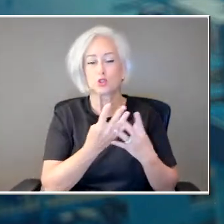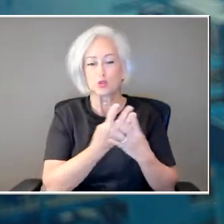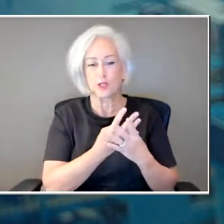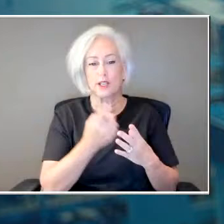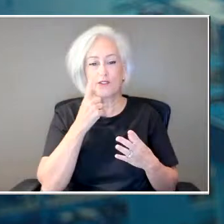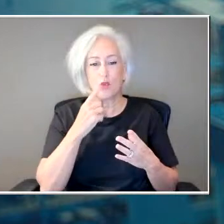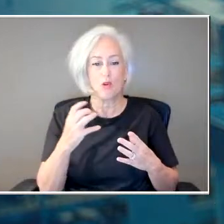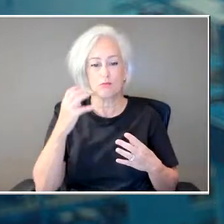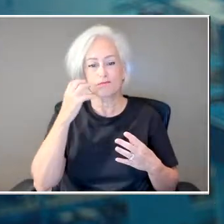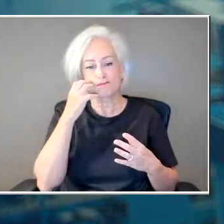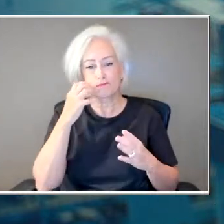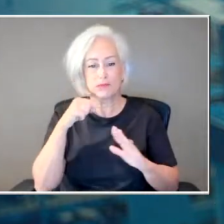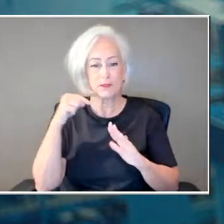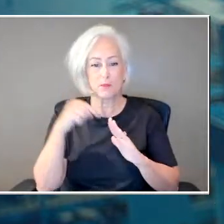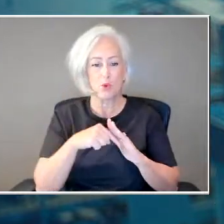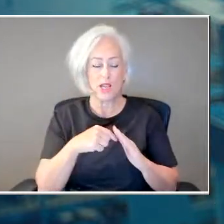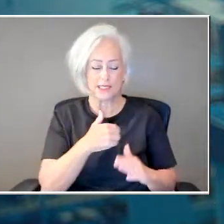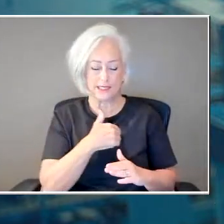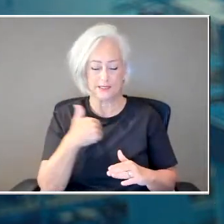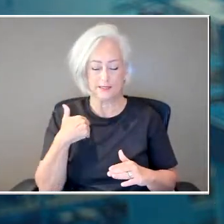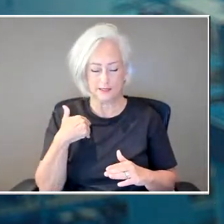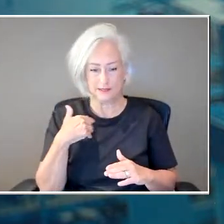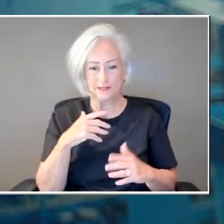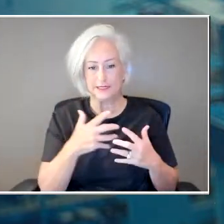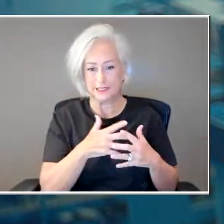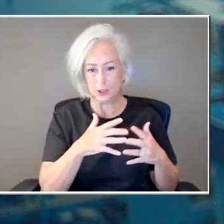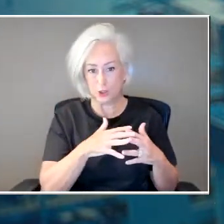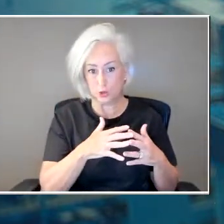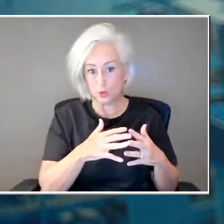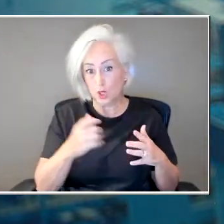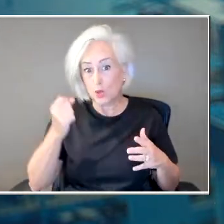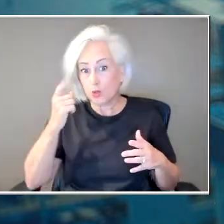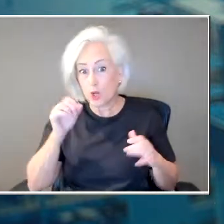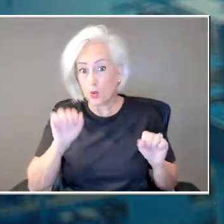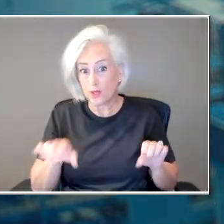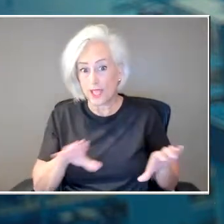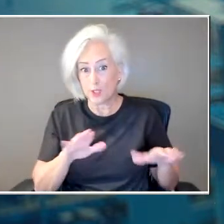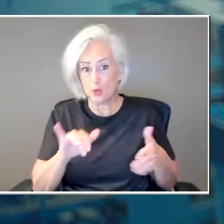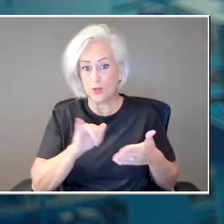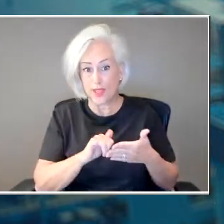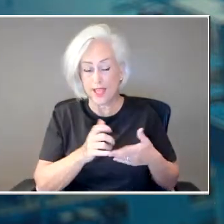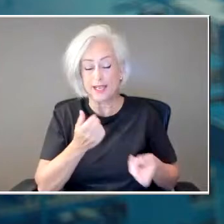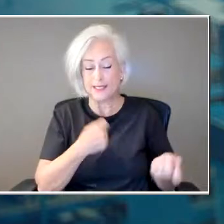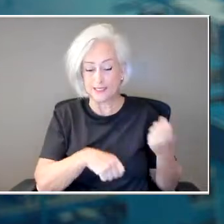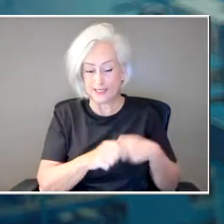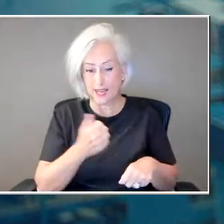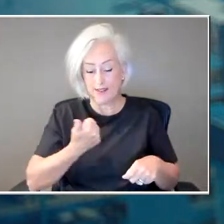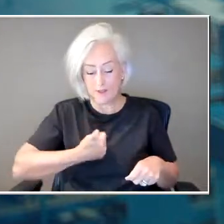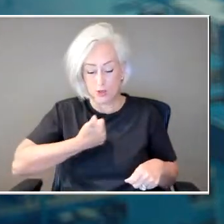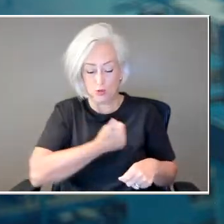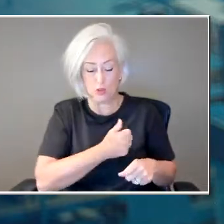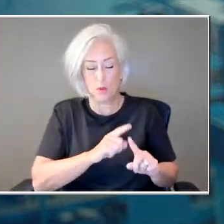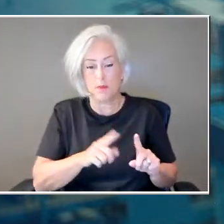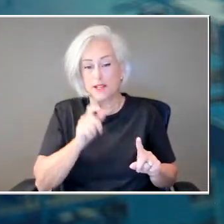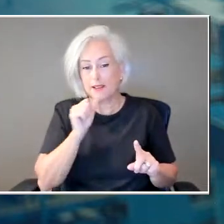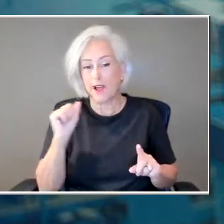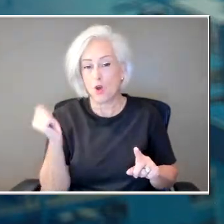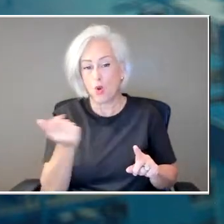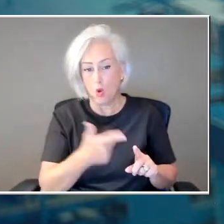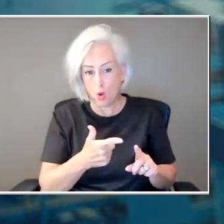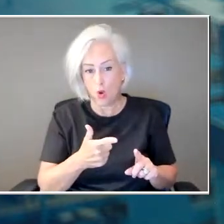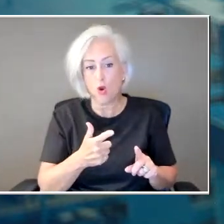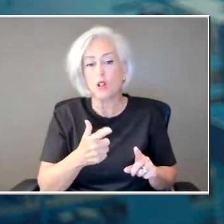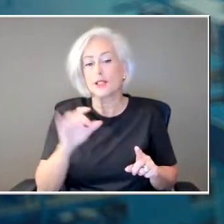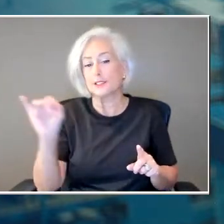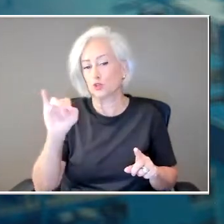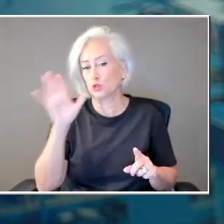opt instead of an ultrasound, although we recognize that's very early data, so not all insurances will cover that. On the other side are